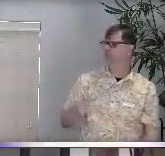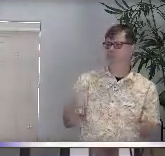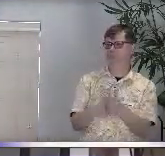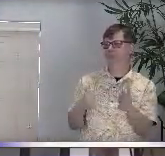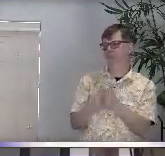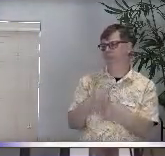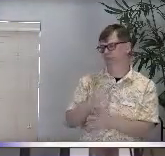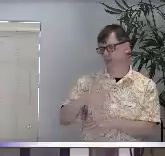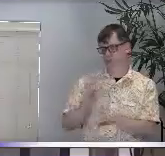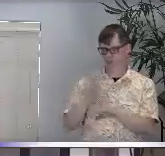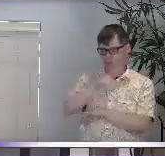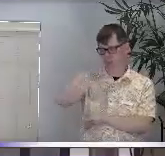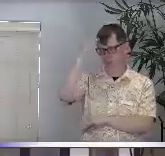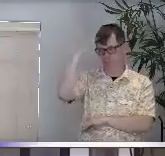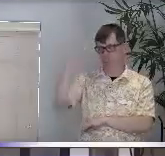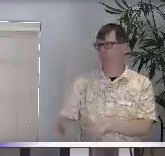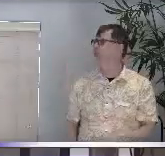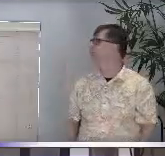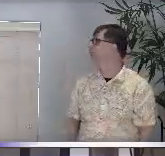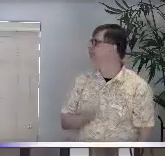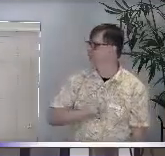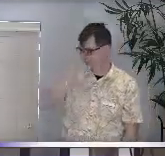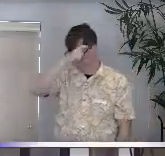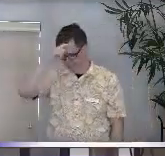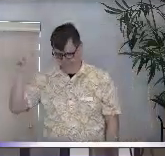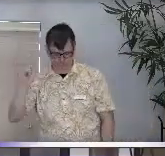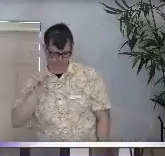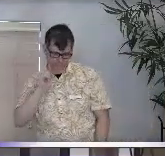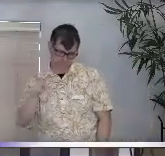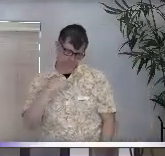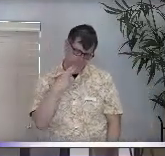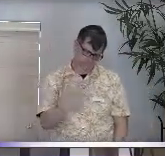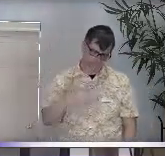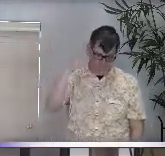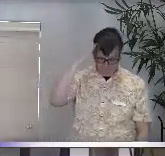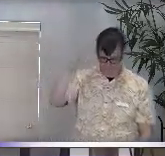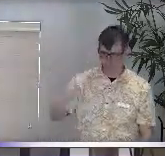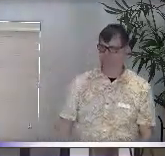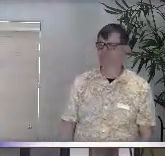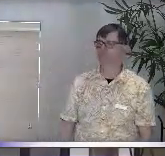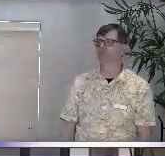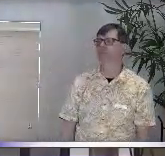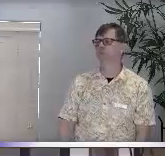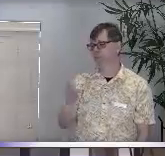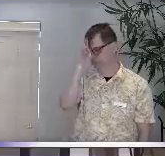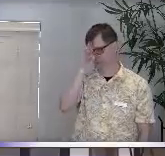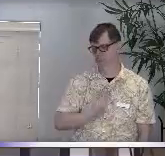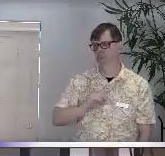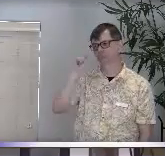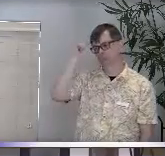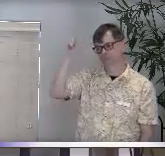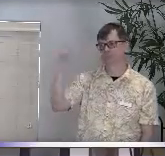challenging, us overthinkers. And I recognize that the value of knowing your value is really important,